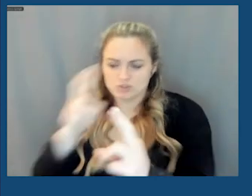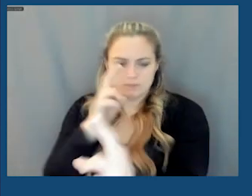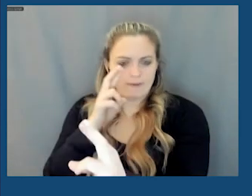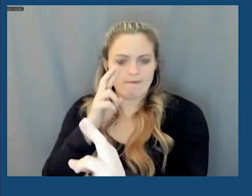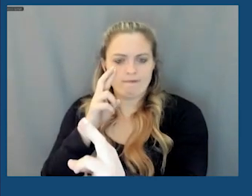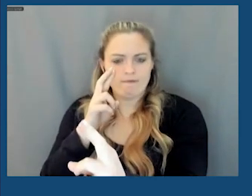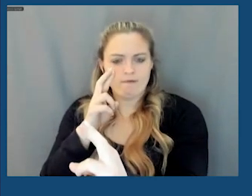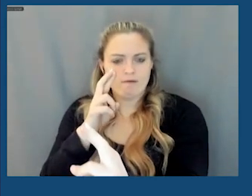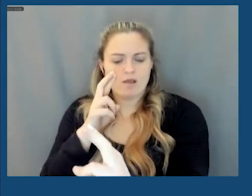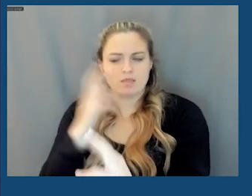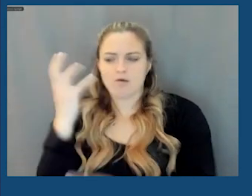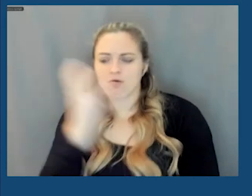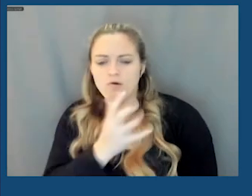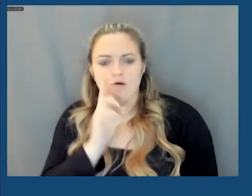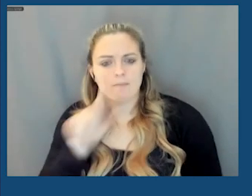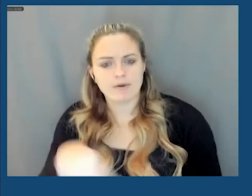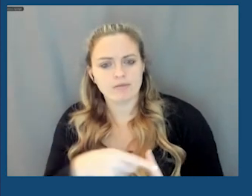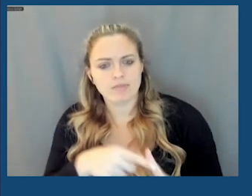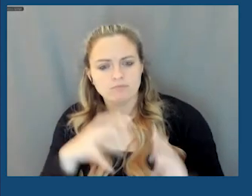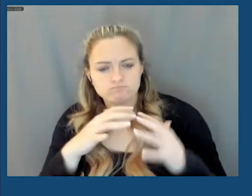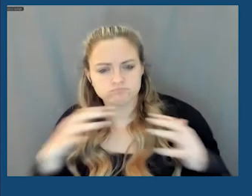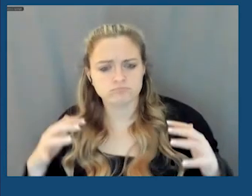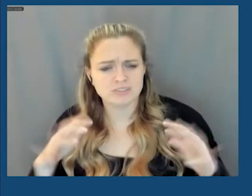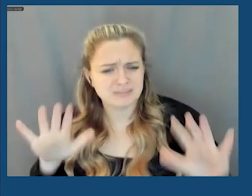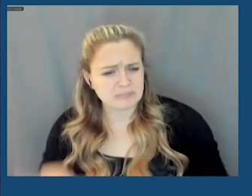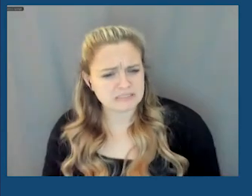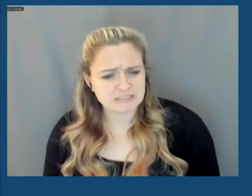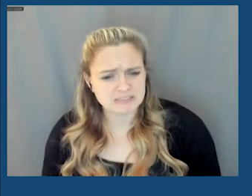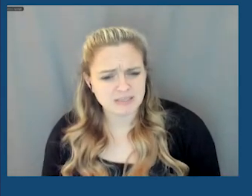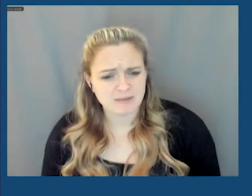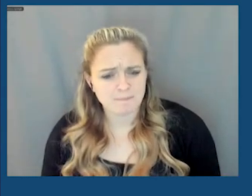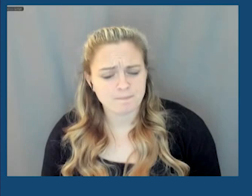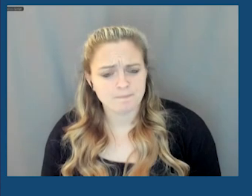of the diversity, how amazing it is, were